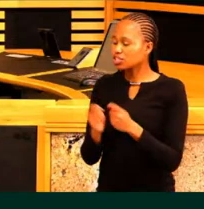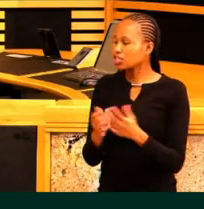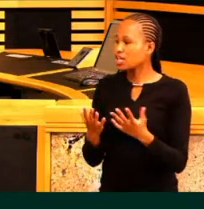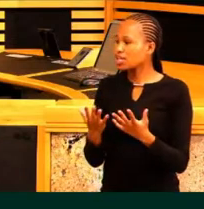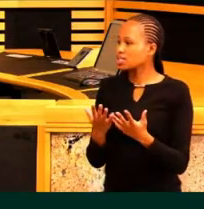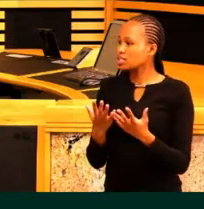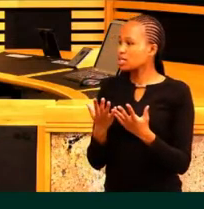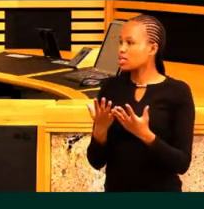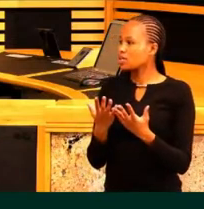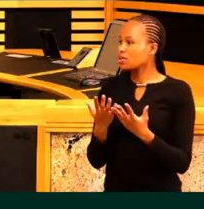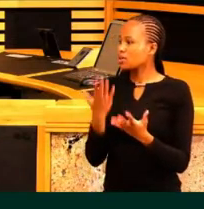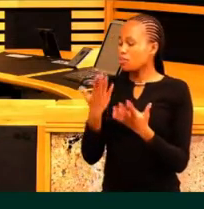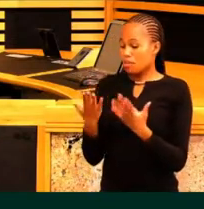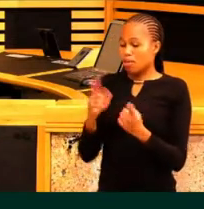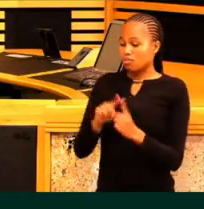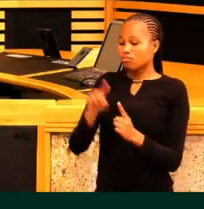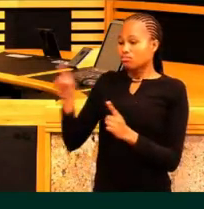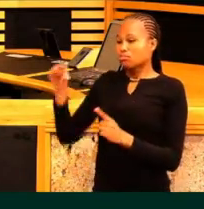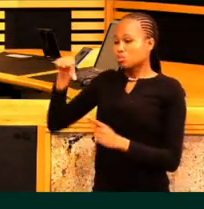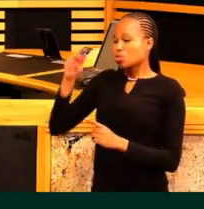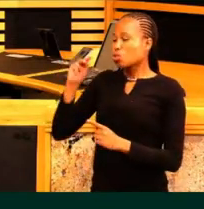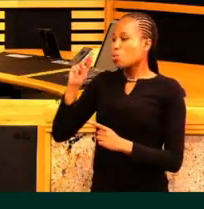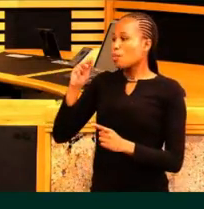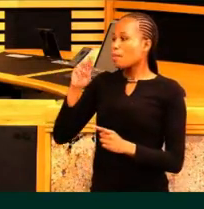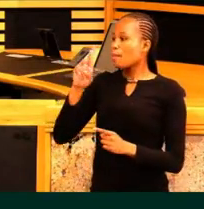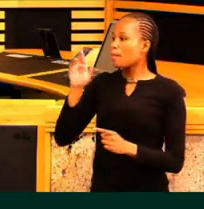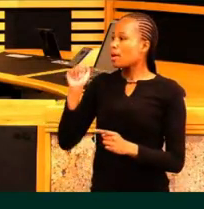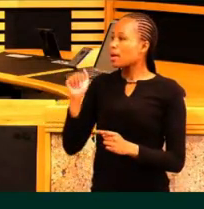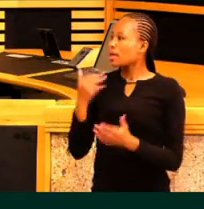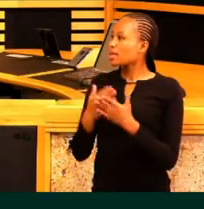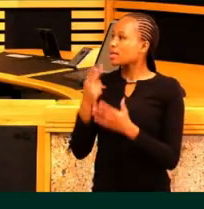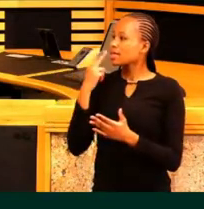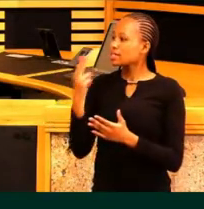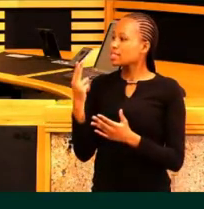to actually and that road is that is